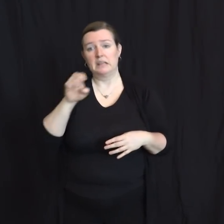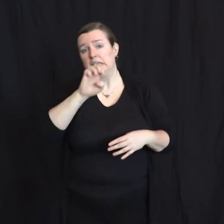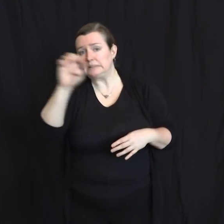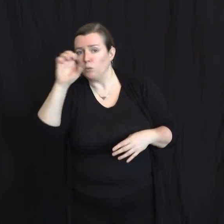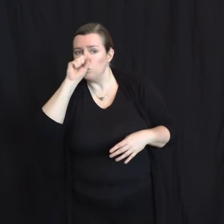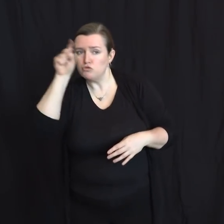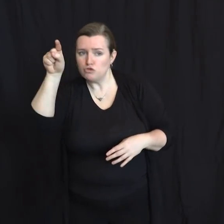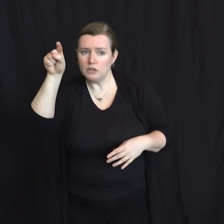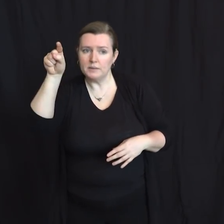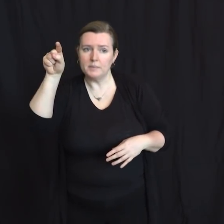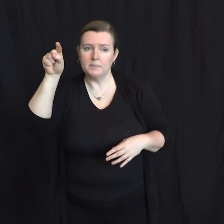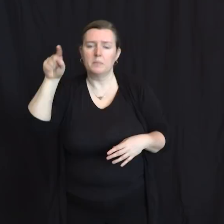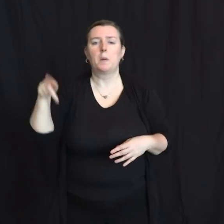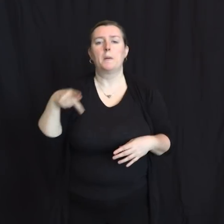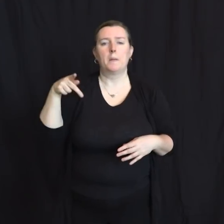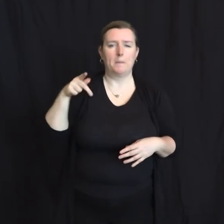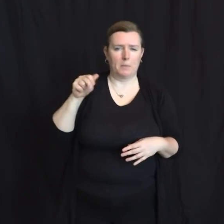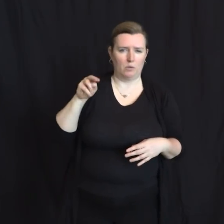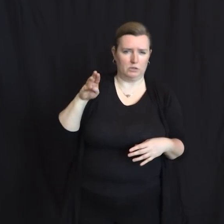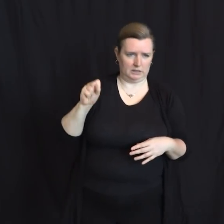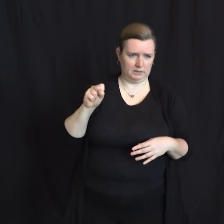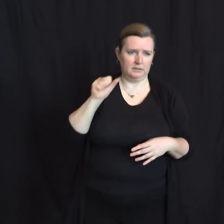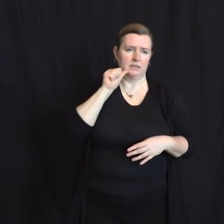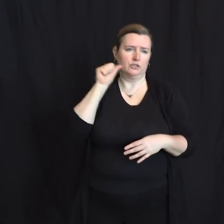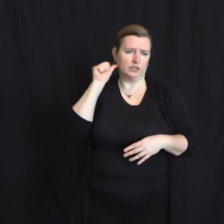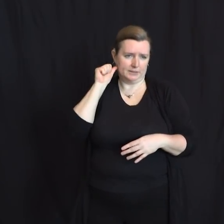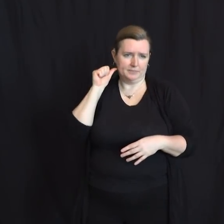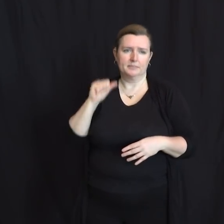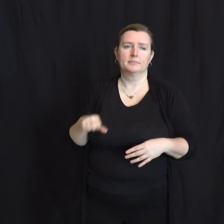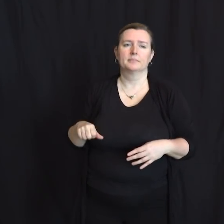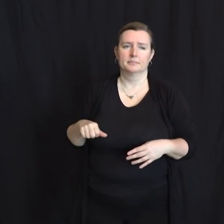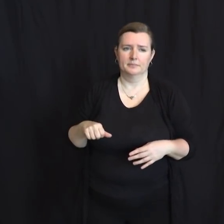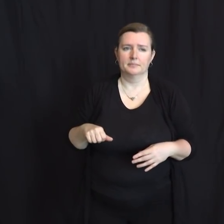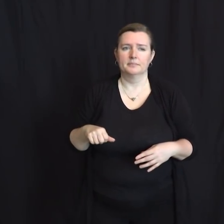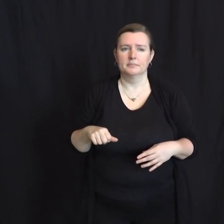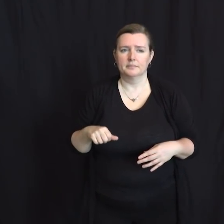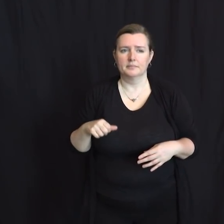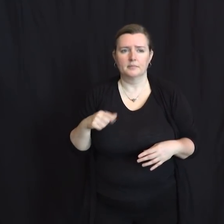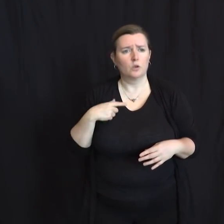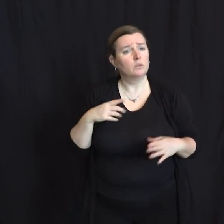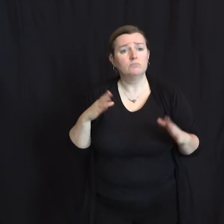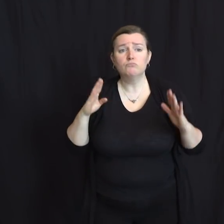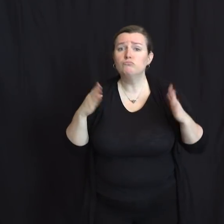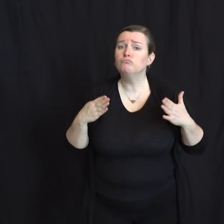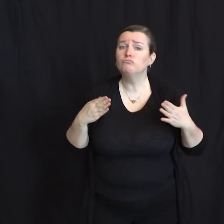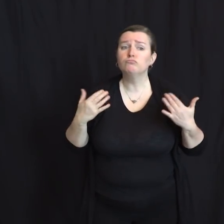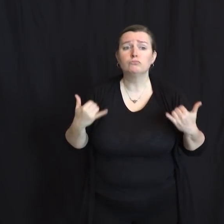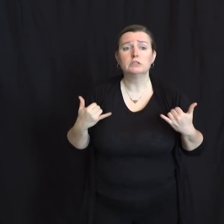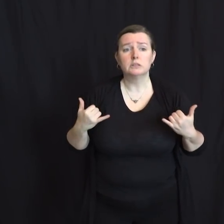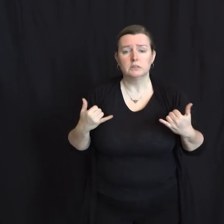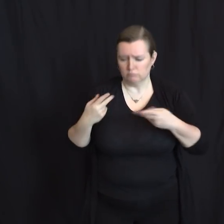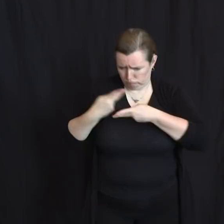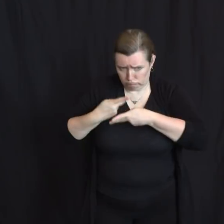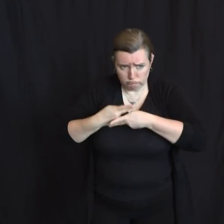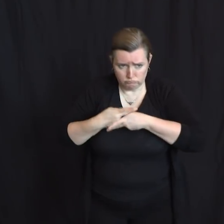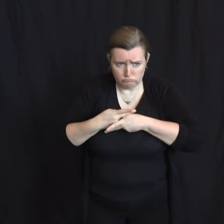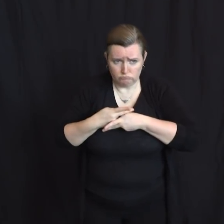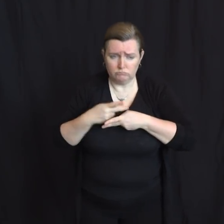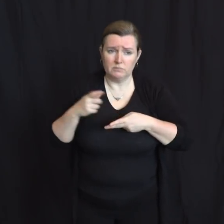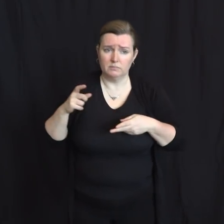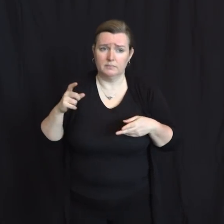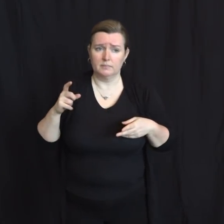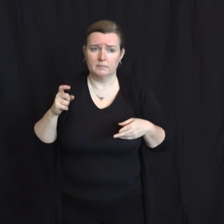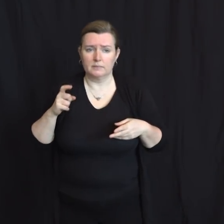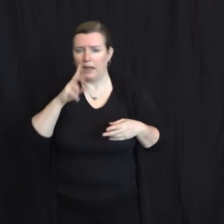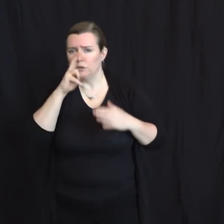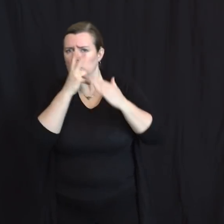Paramus yesterday. We're not only playing for the game that we're in right now, we're also playing as much as we can for the